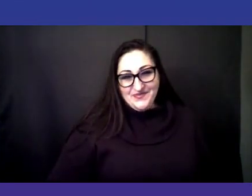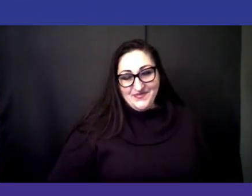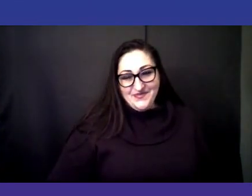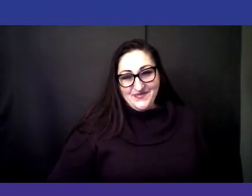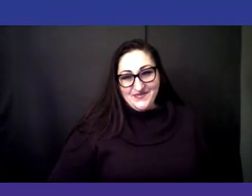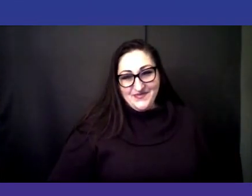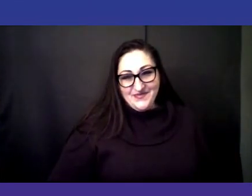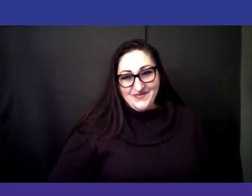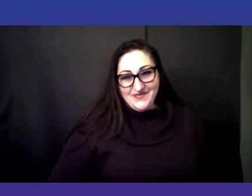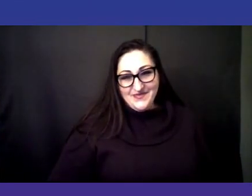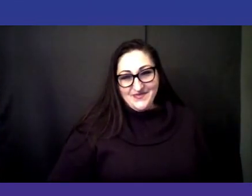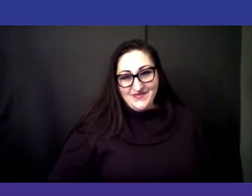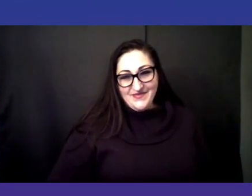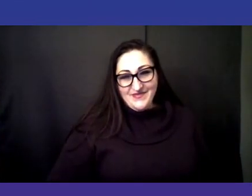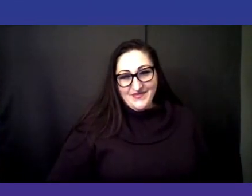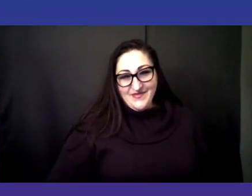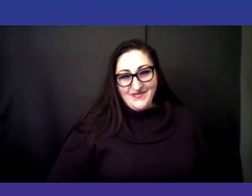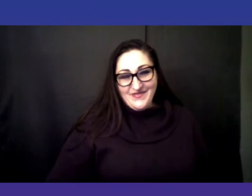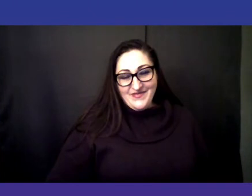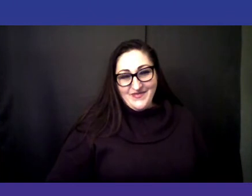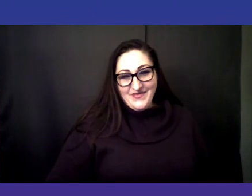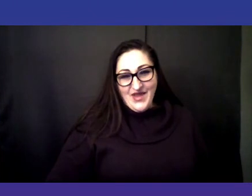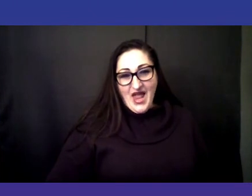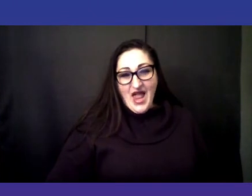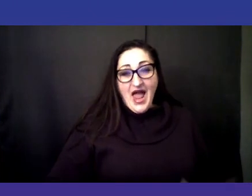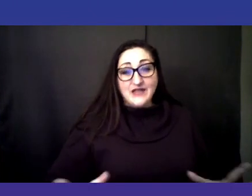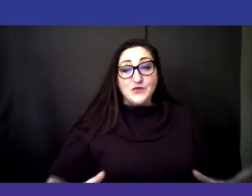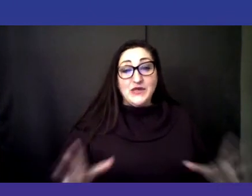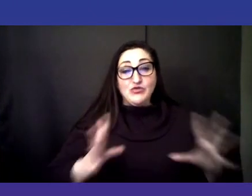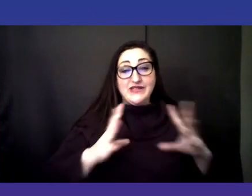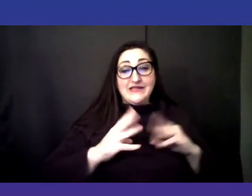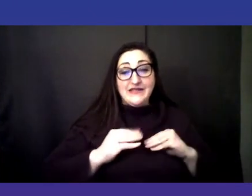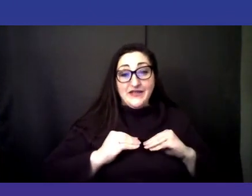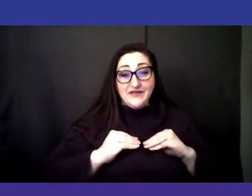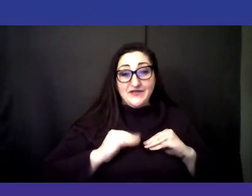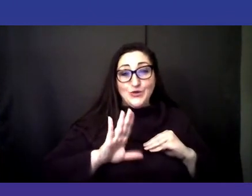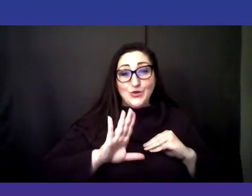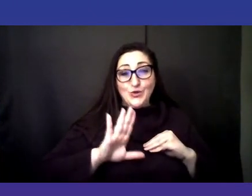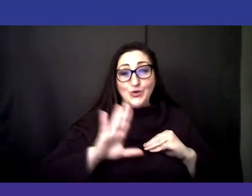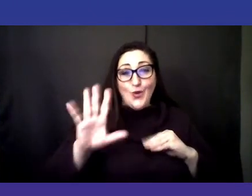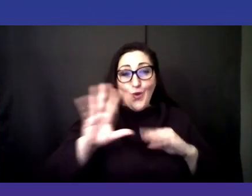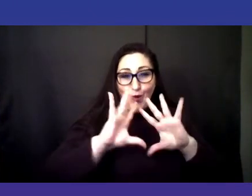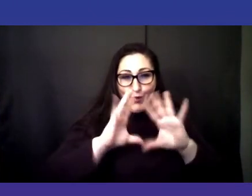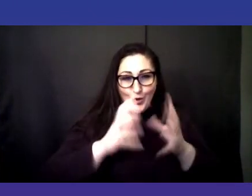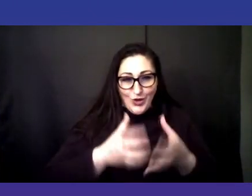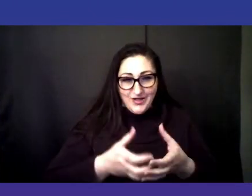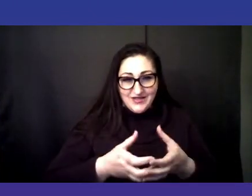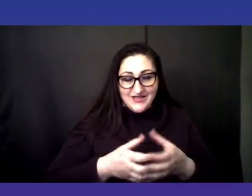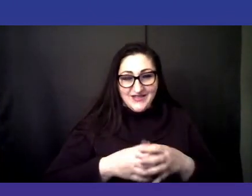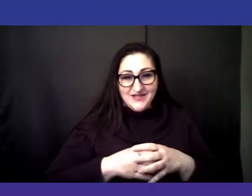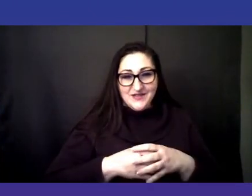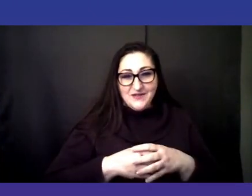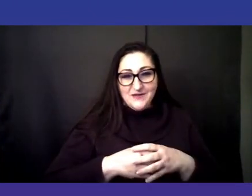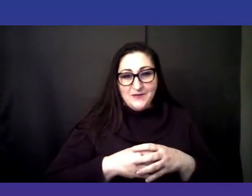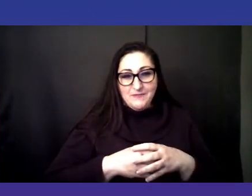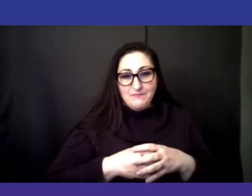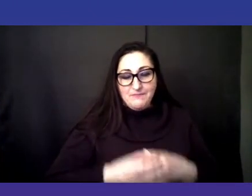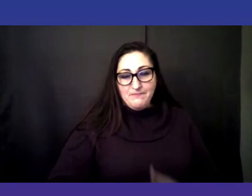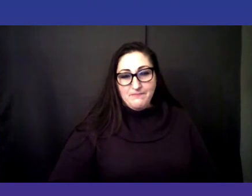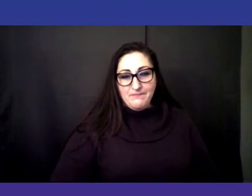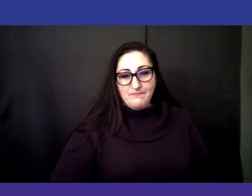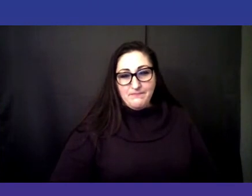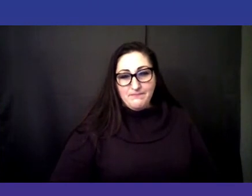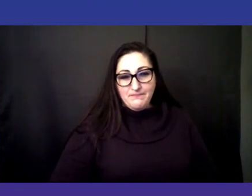be received into your worlds, because that's if